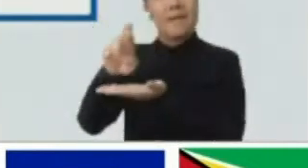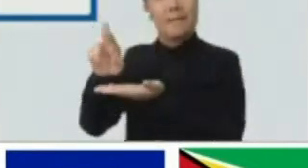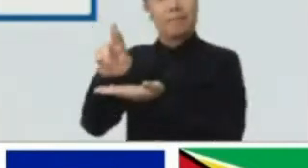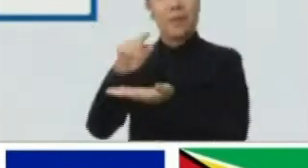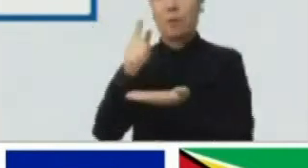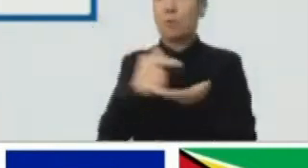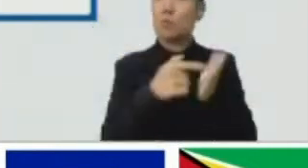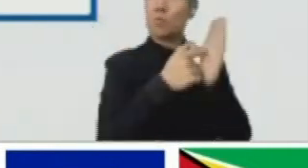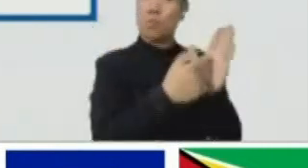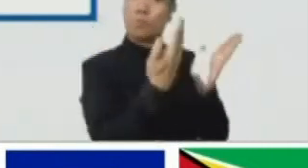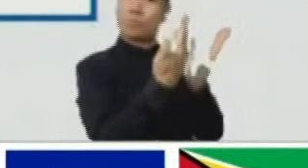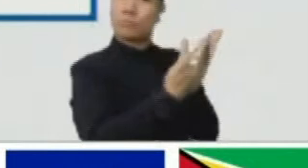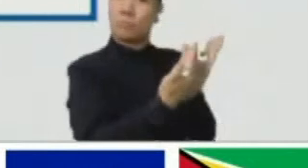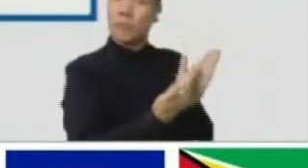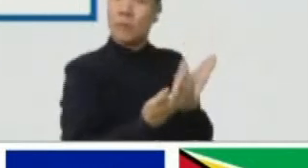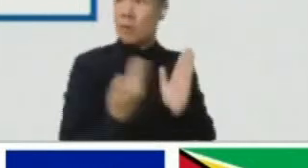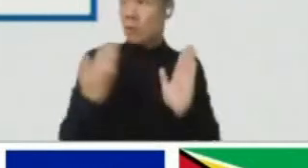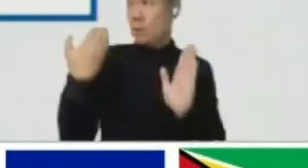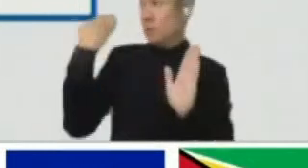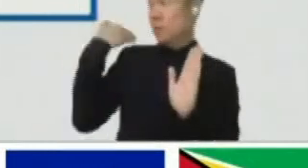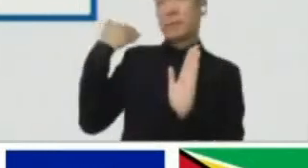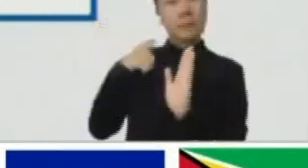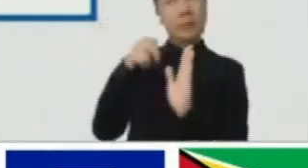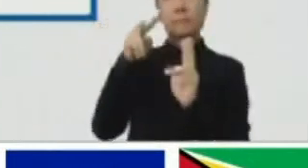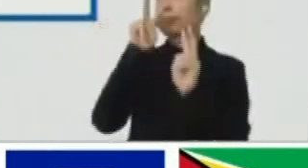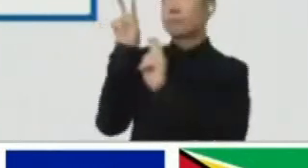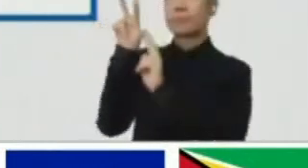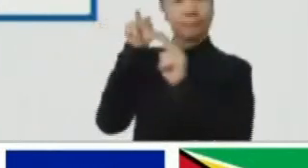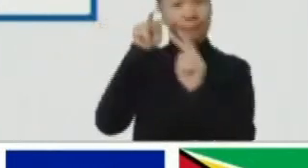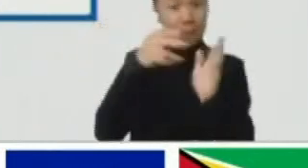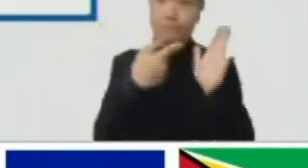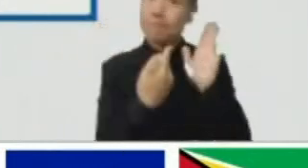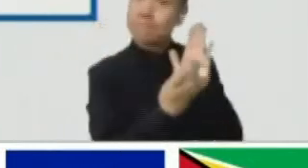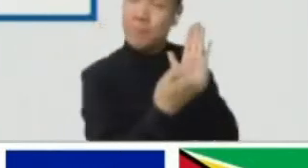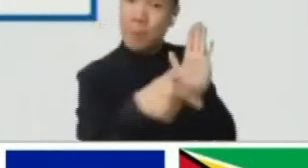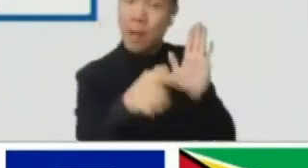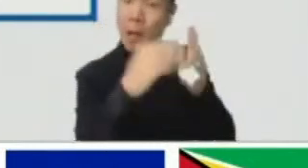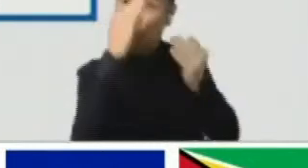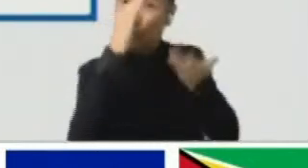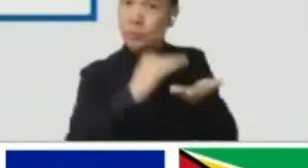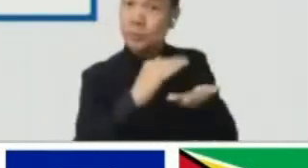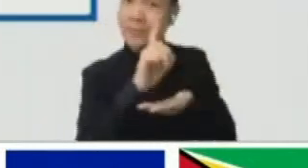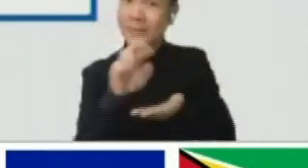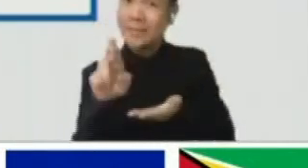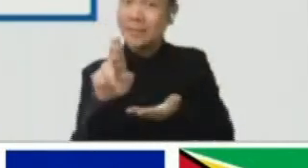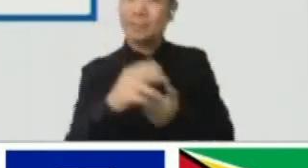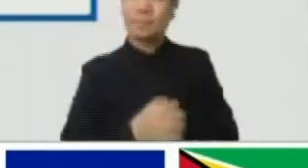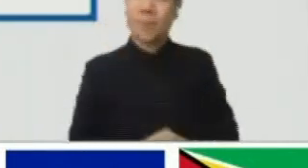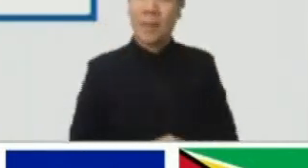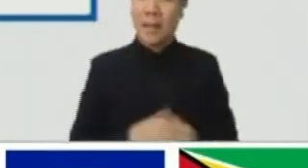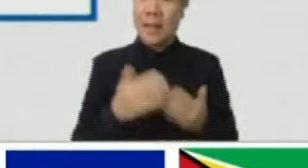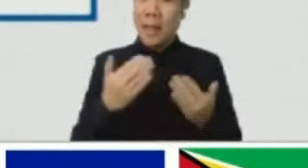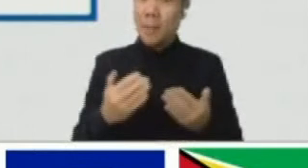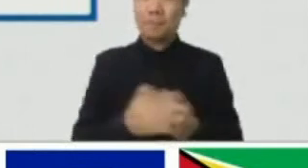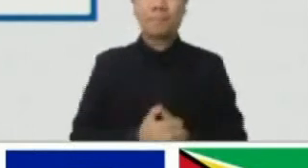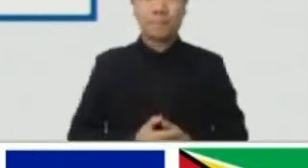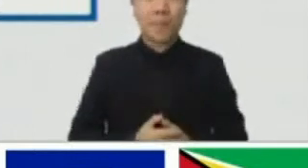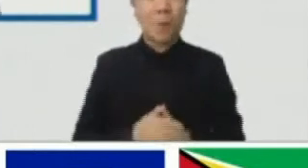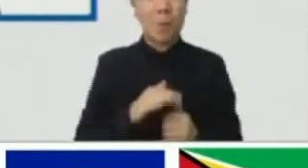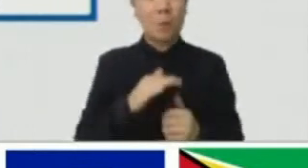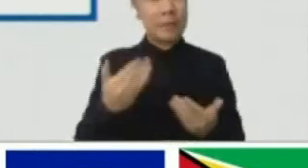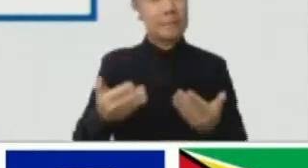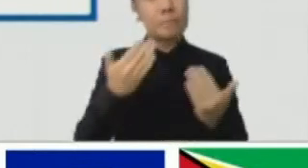past disasters. The historical moment we are experiencing compels us to ensure that our discussions during